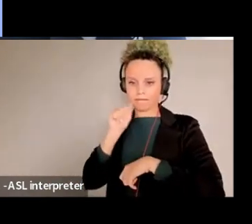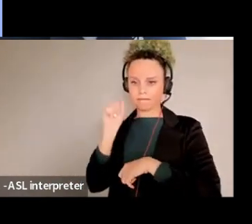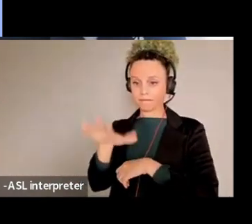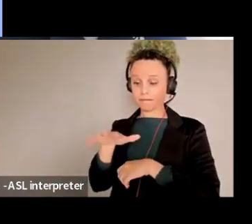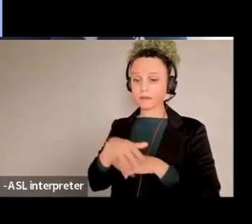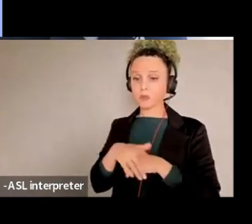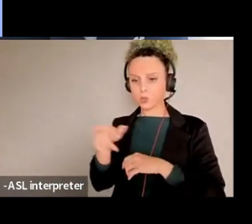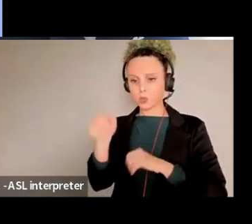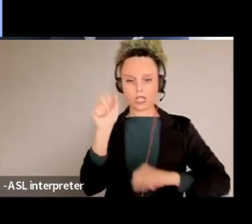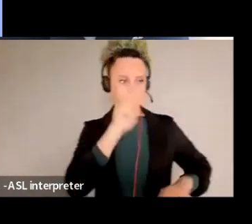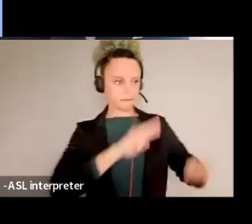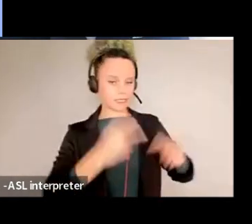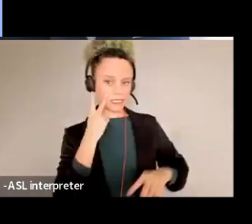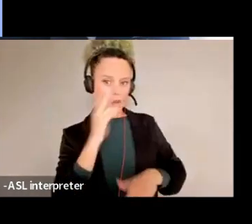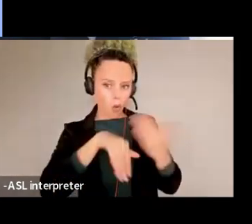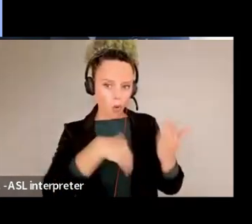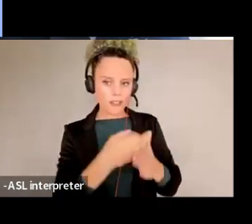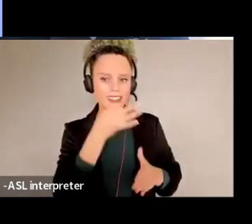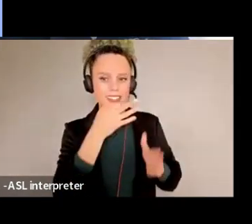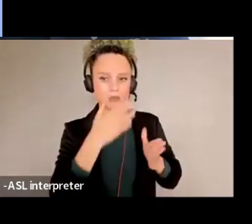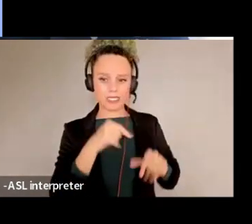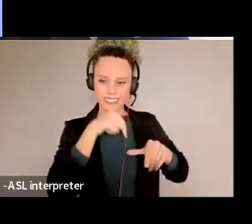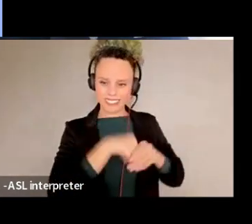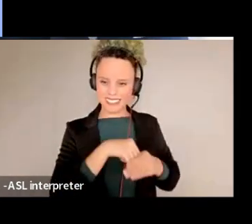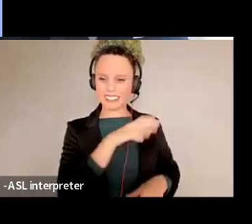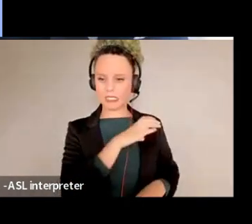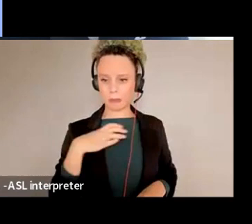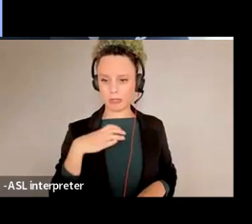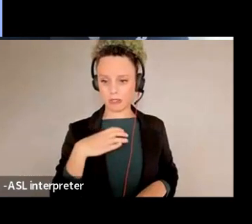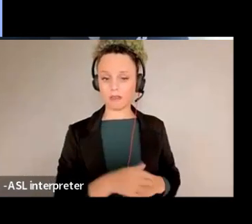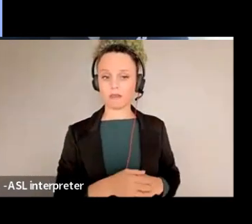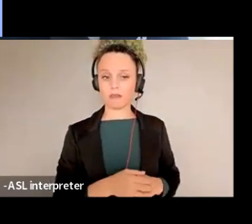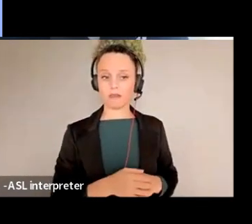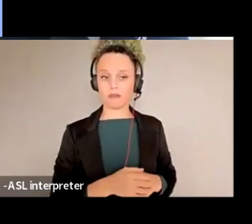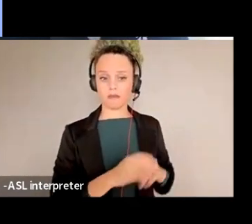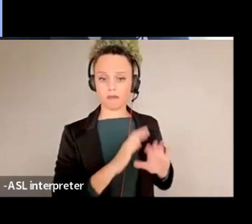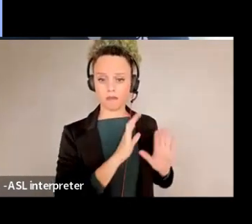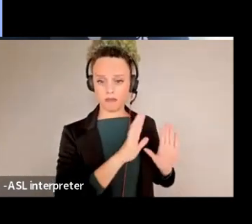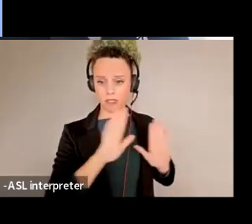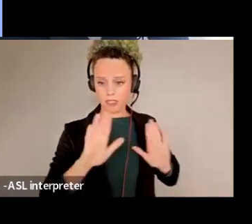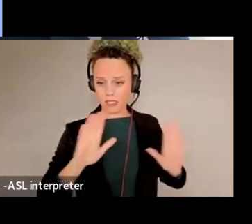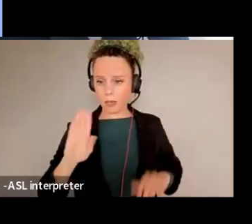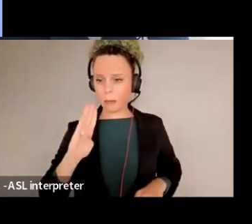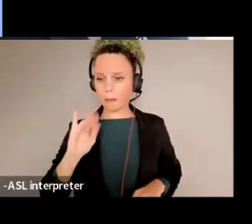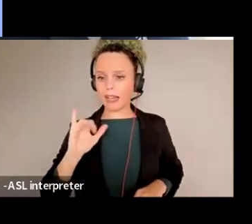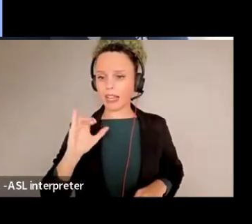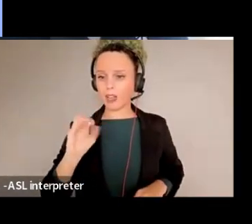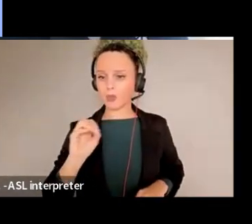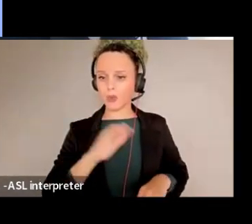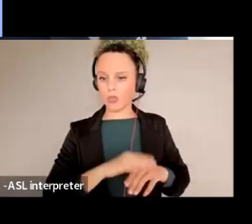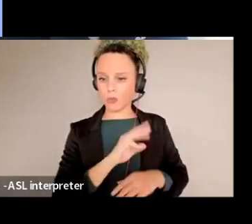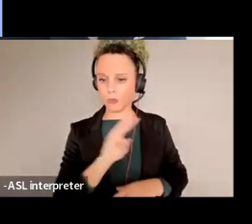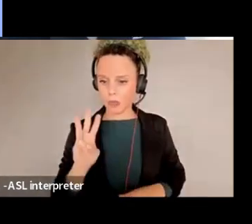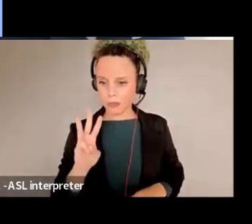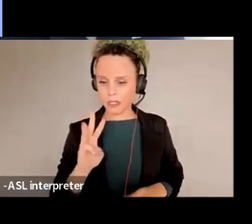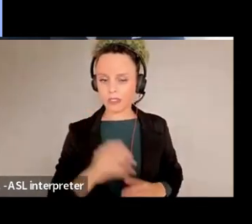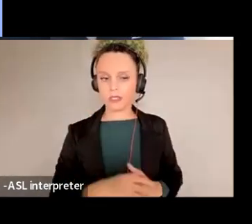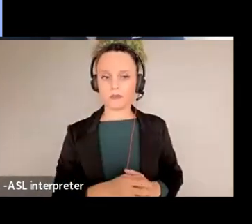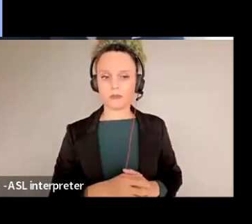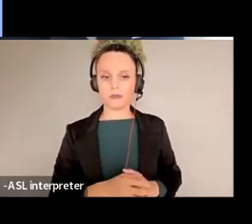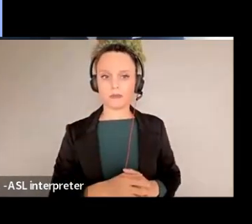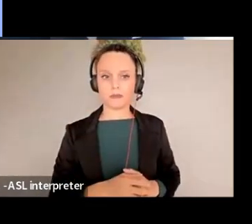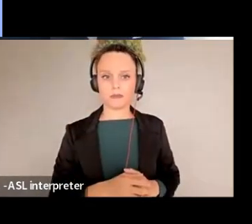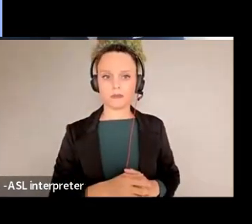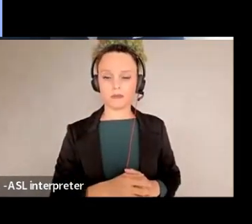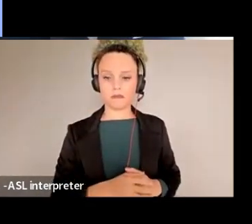to note, and again, I'll send you this resource so you can look at all of the experts that are on this committee, is that